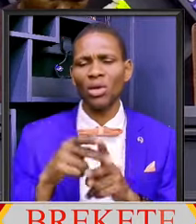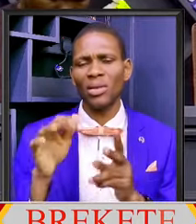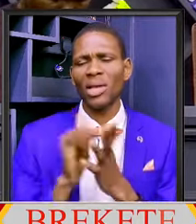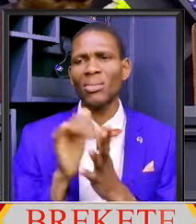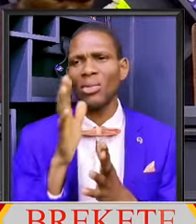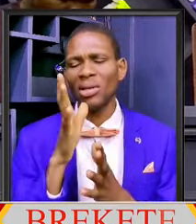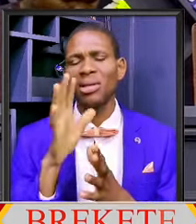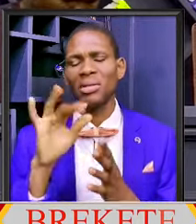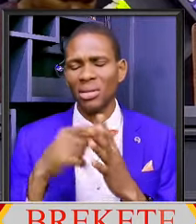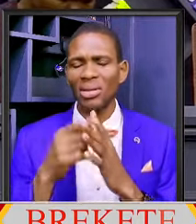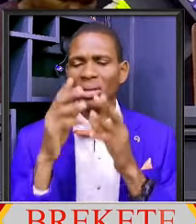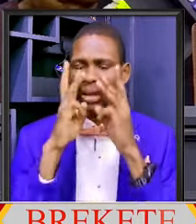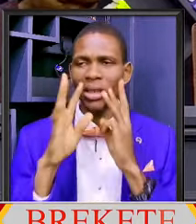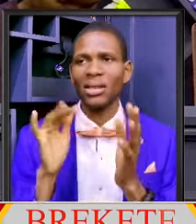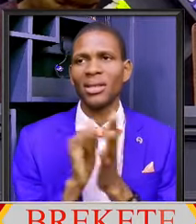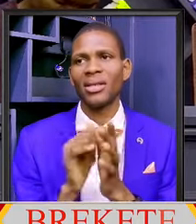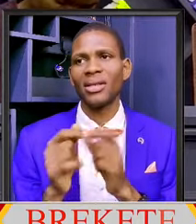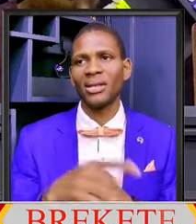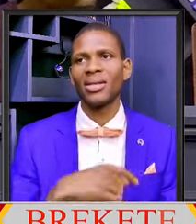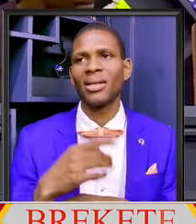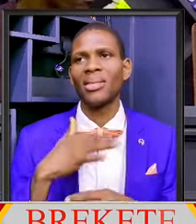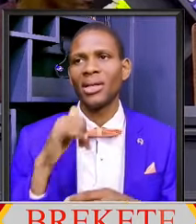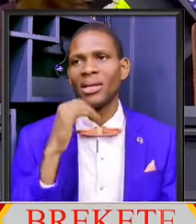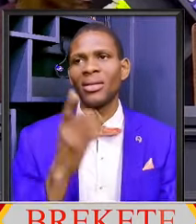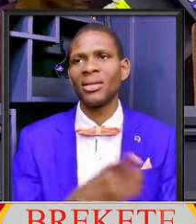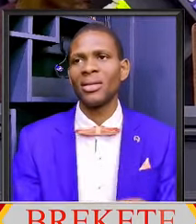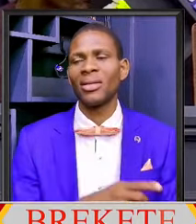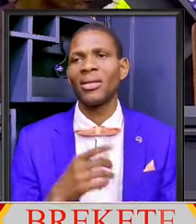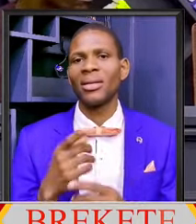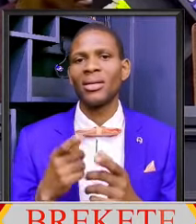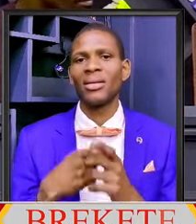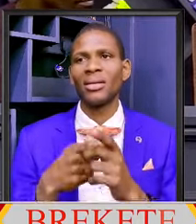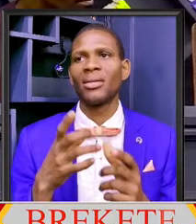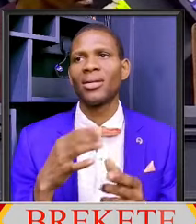I started crying that day. My daughter.